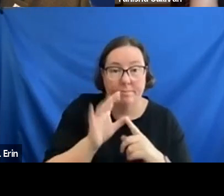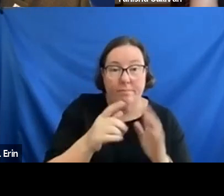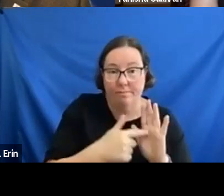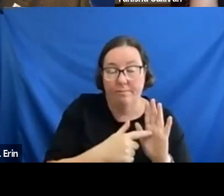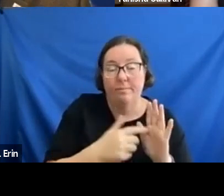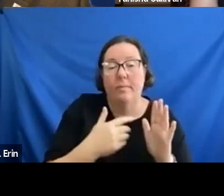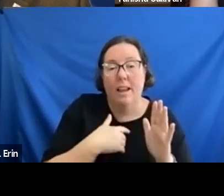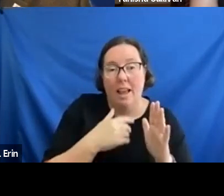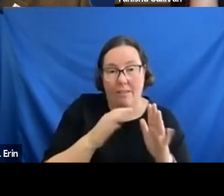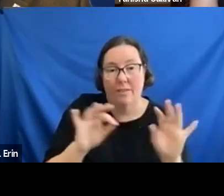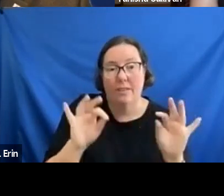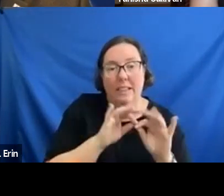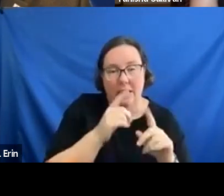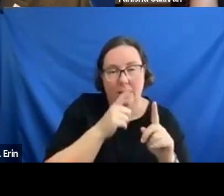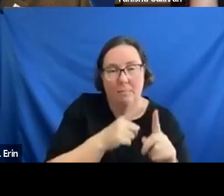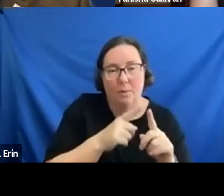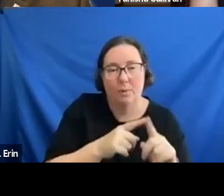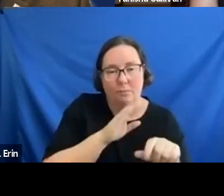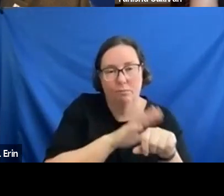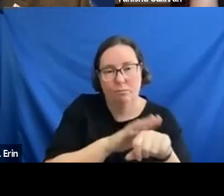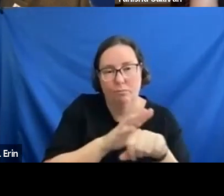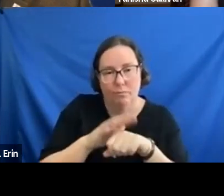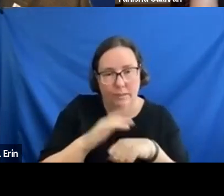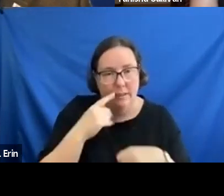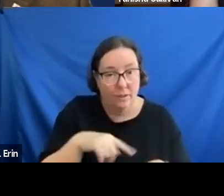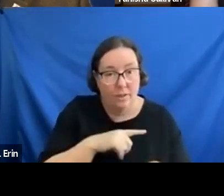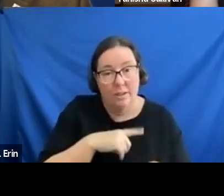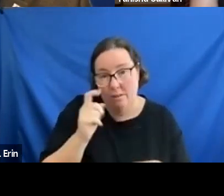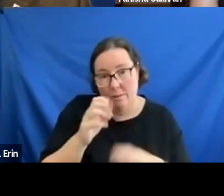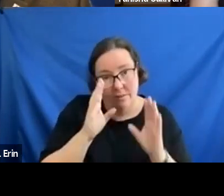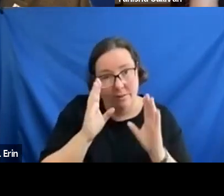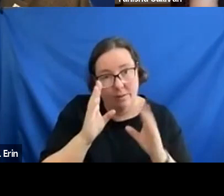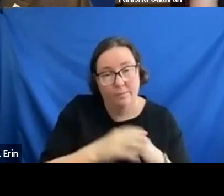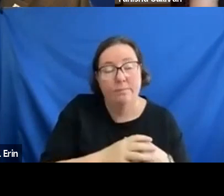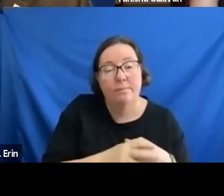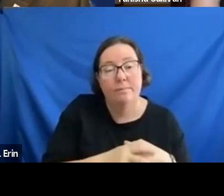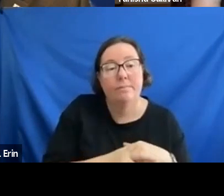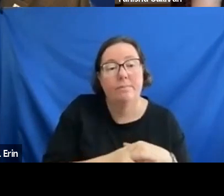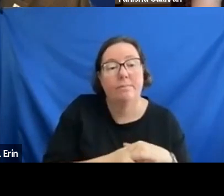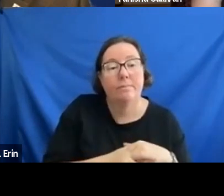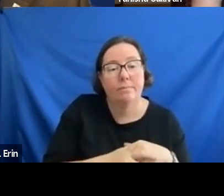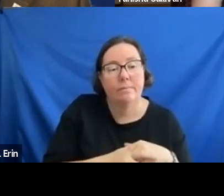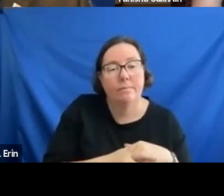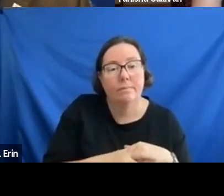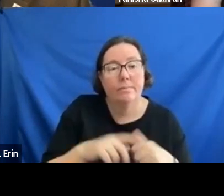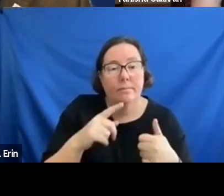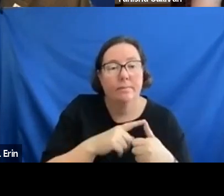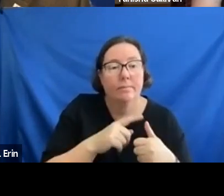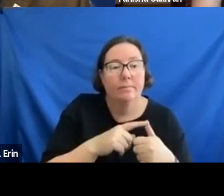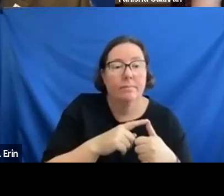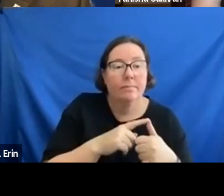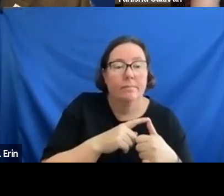couple key roadmaps that I think we need to be mindful of. Right? The first is